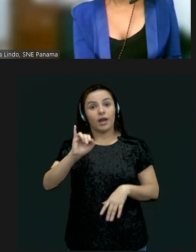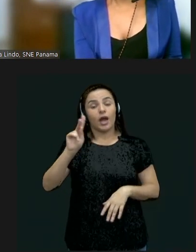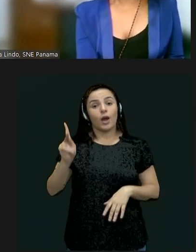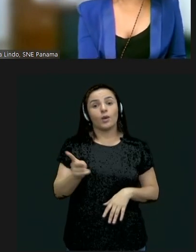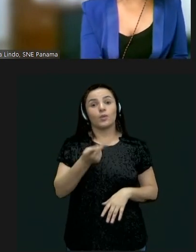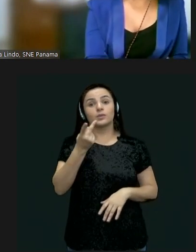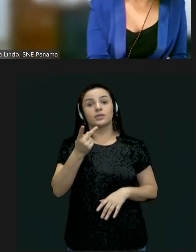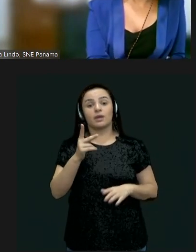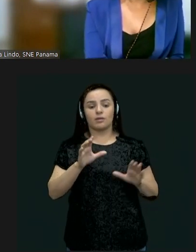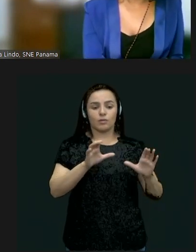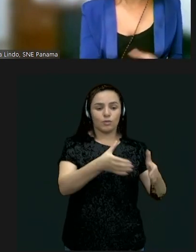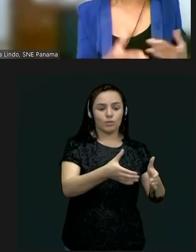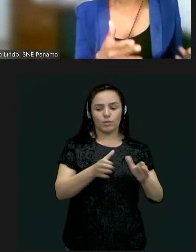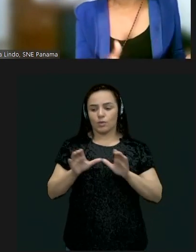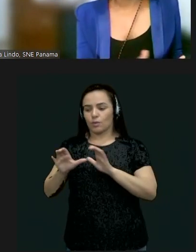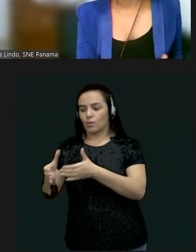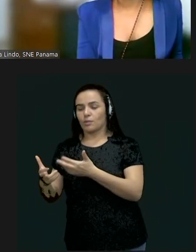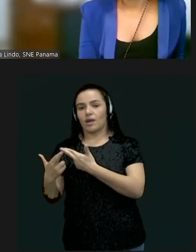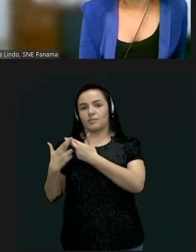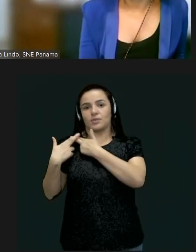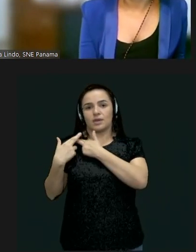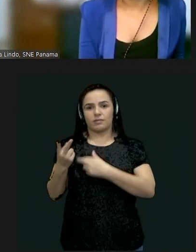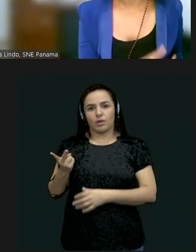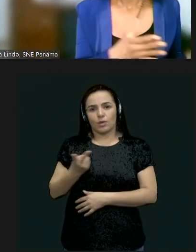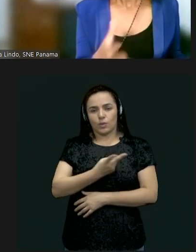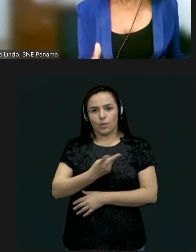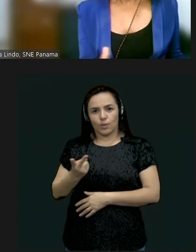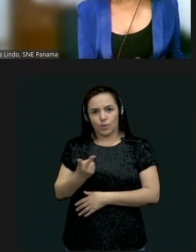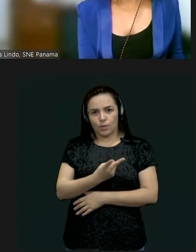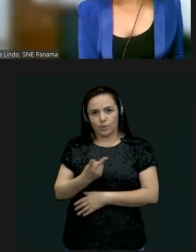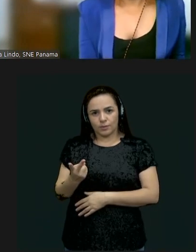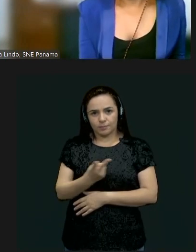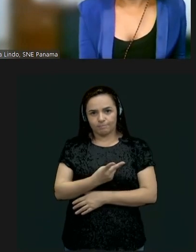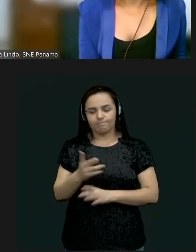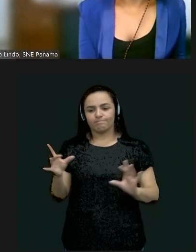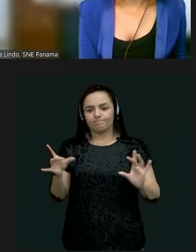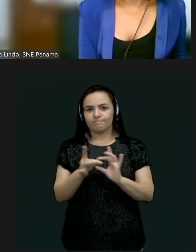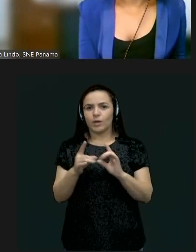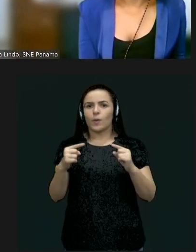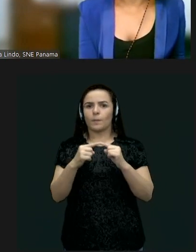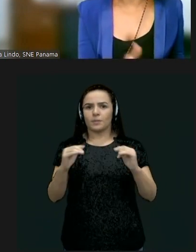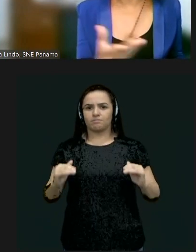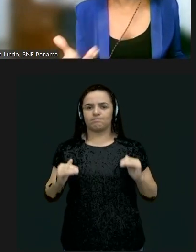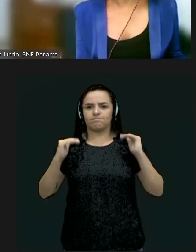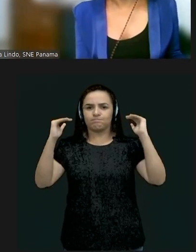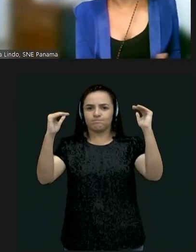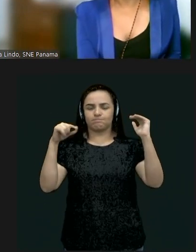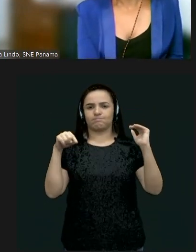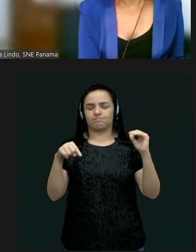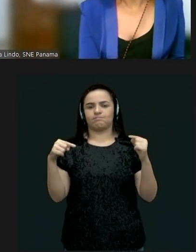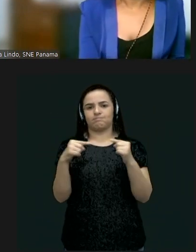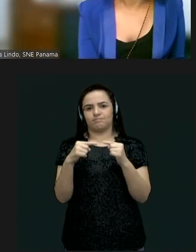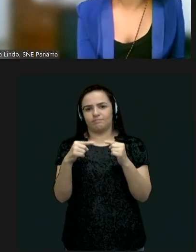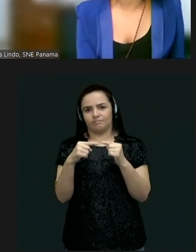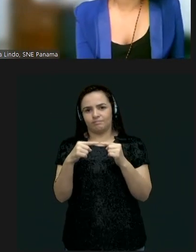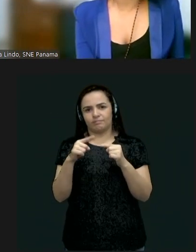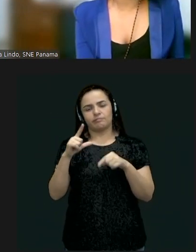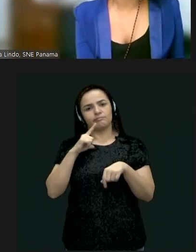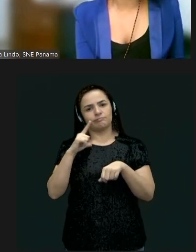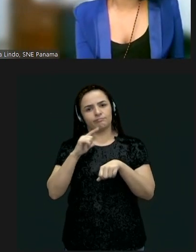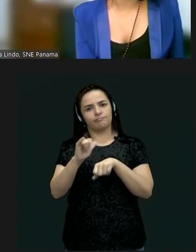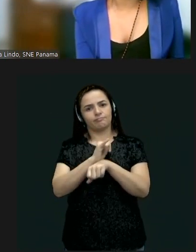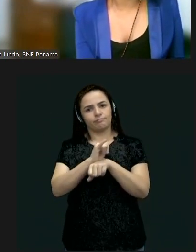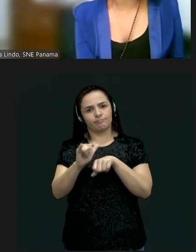right here in the technical committee. And this committee is reporting to the high-level committee in order to have